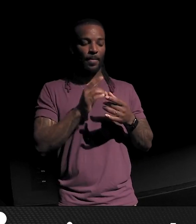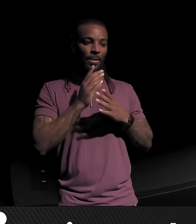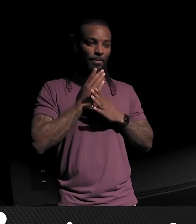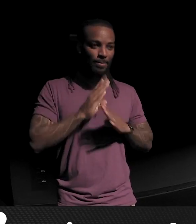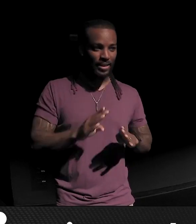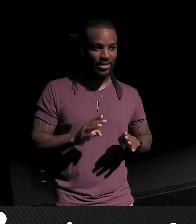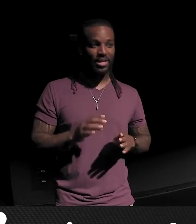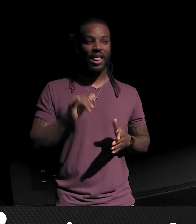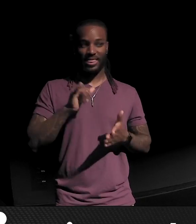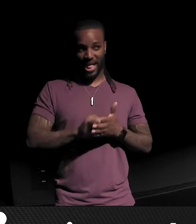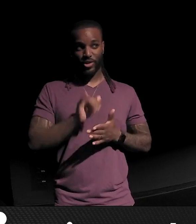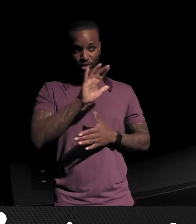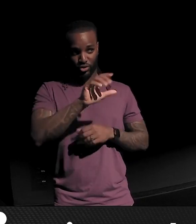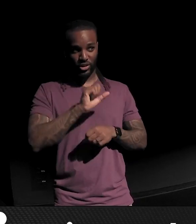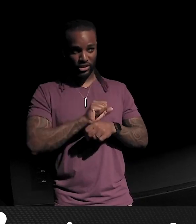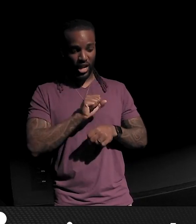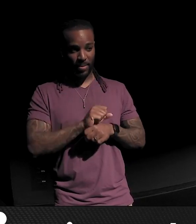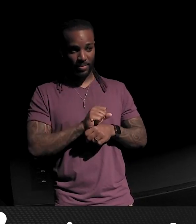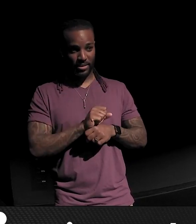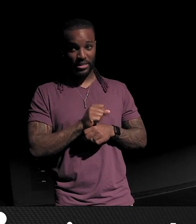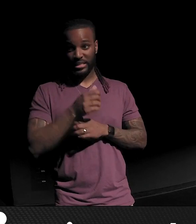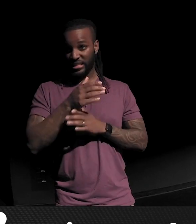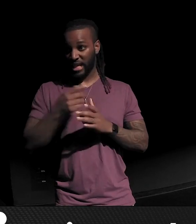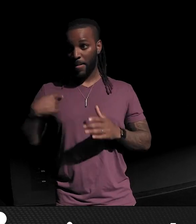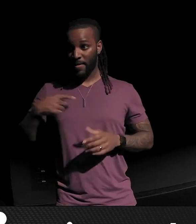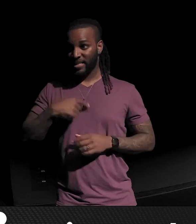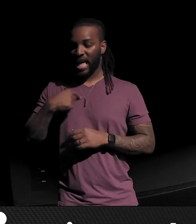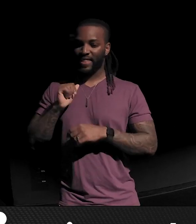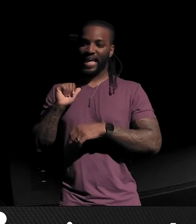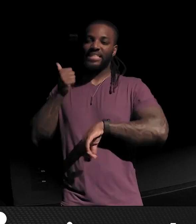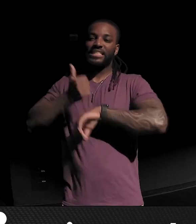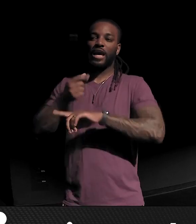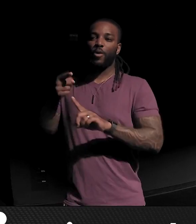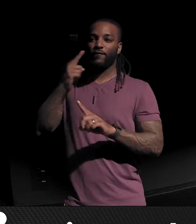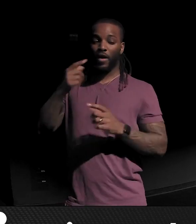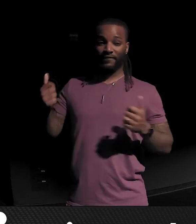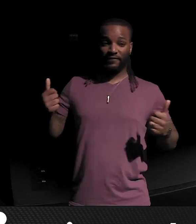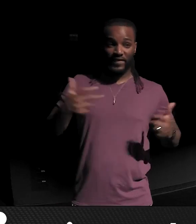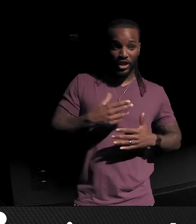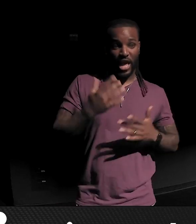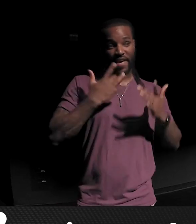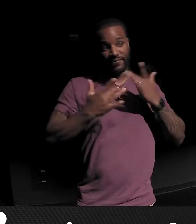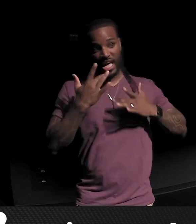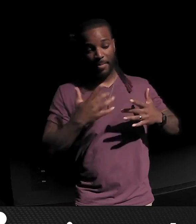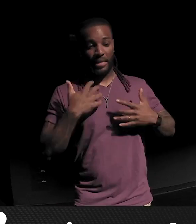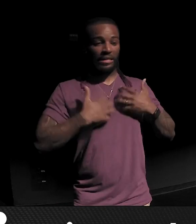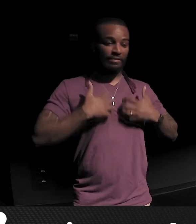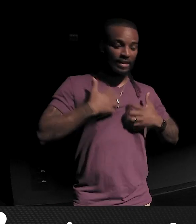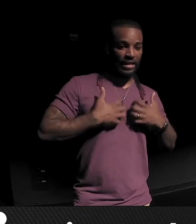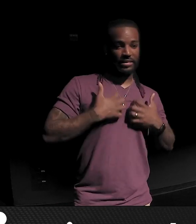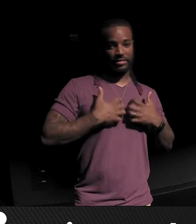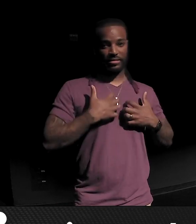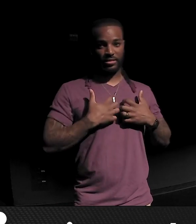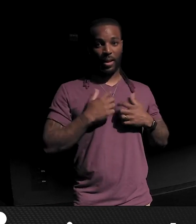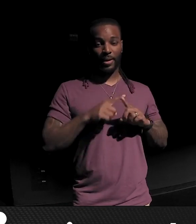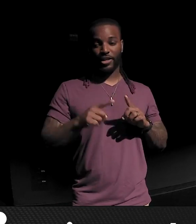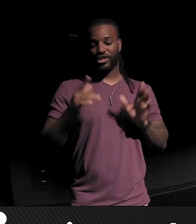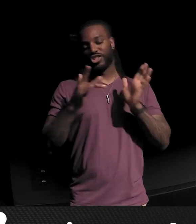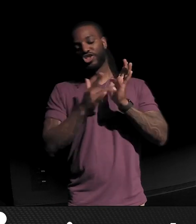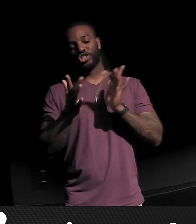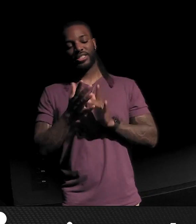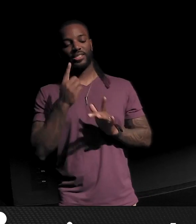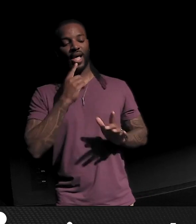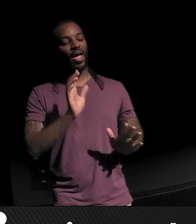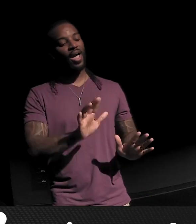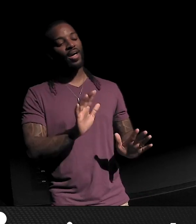what your job is." Some of us have a set point for fear and famine and flies and friction. And Jesus is like, "Hey,